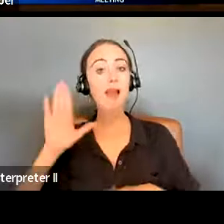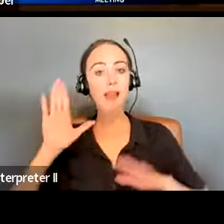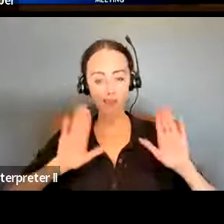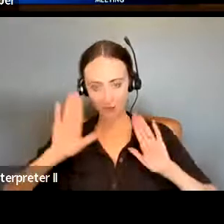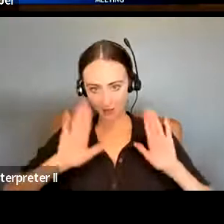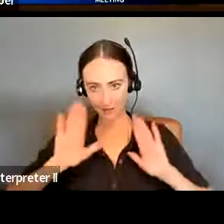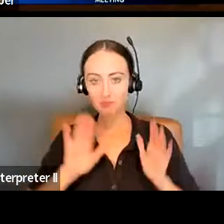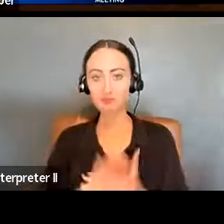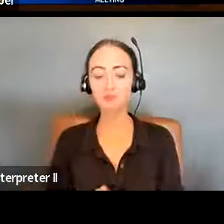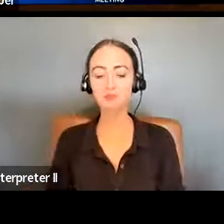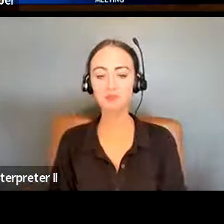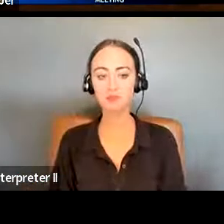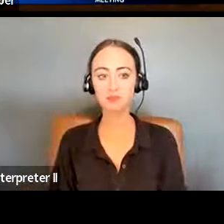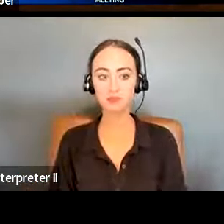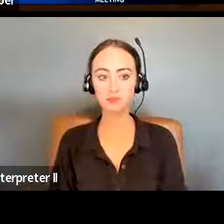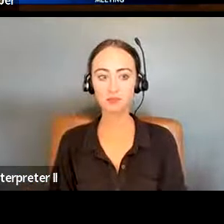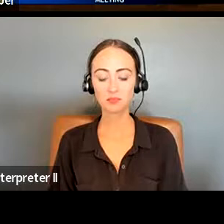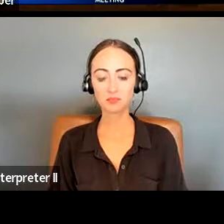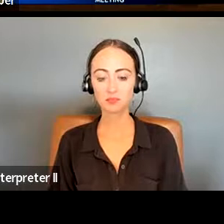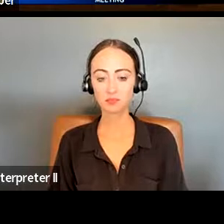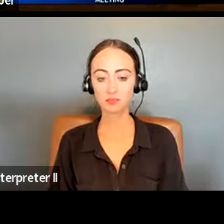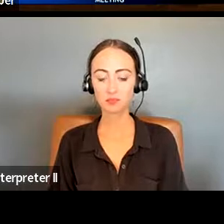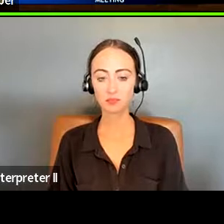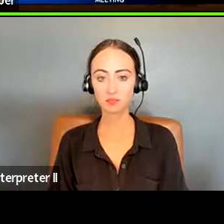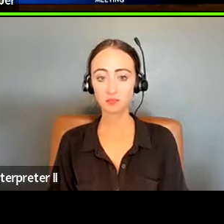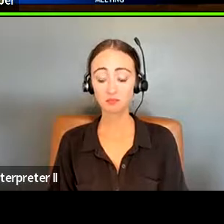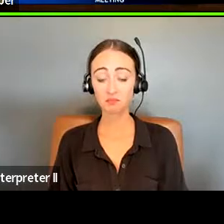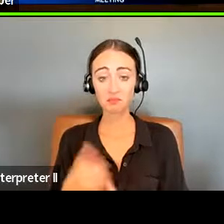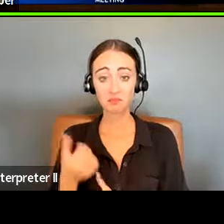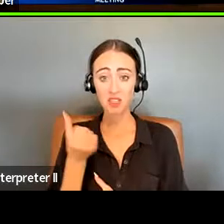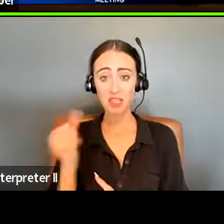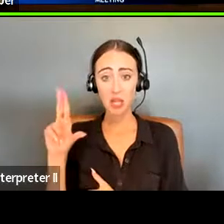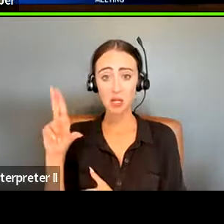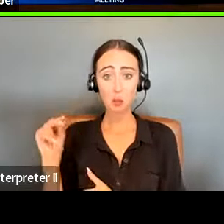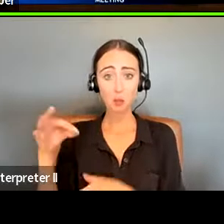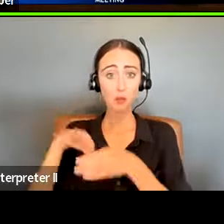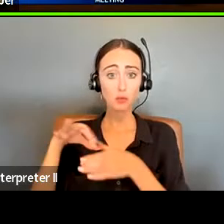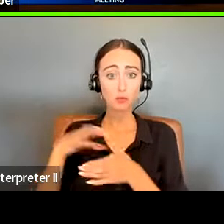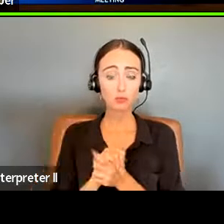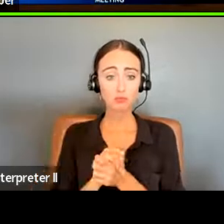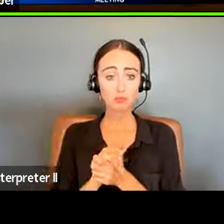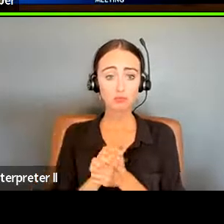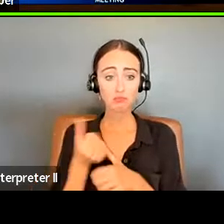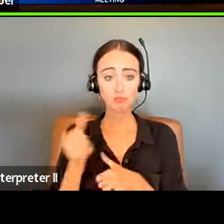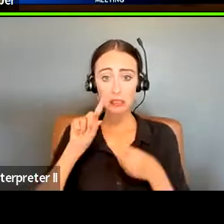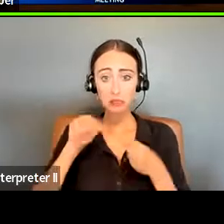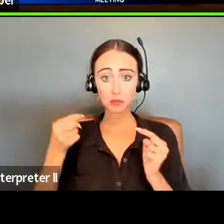Aye. Aye. Aye. Are there any no votes?